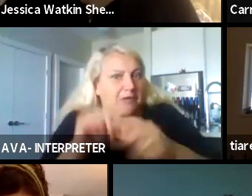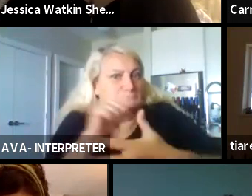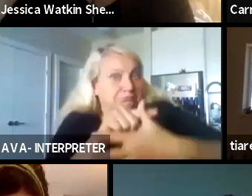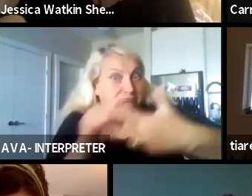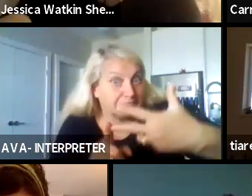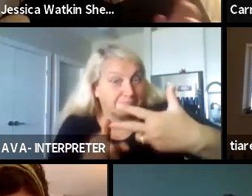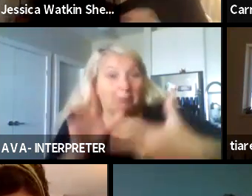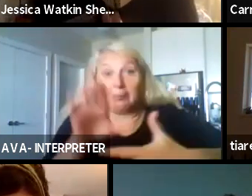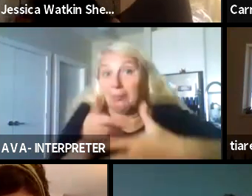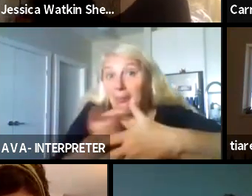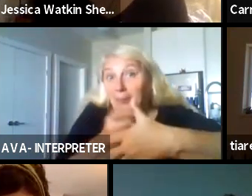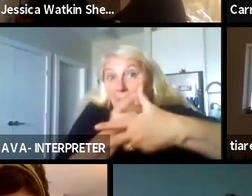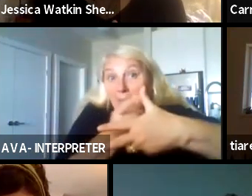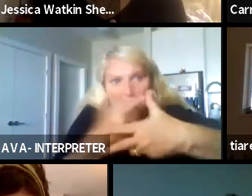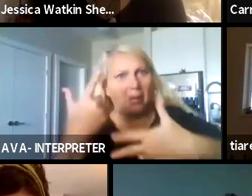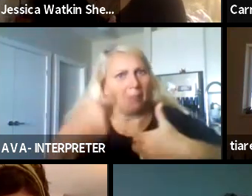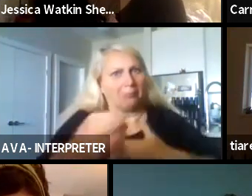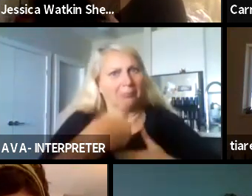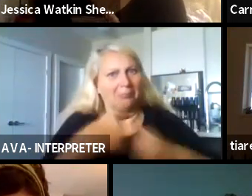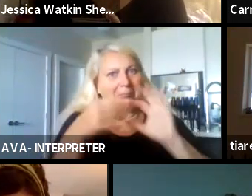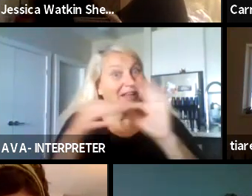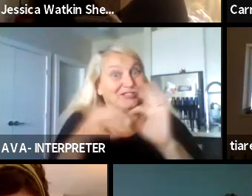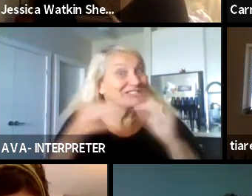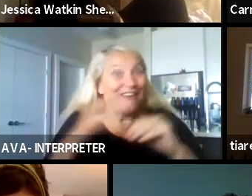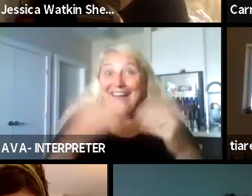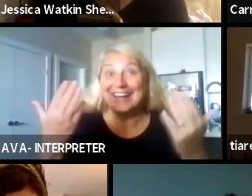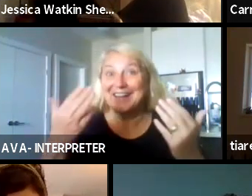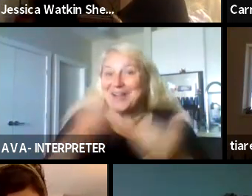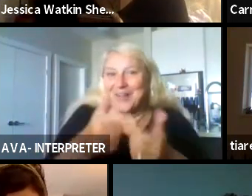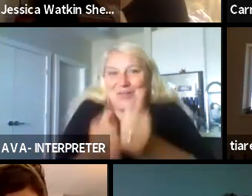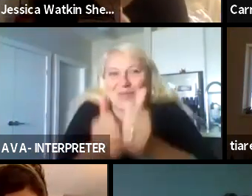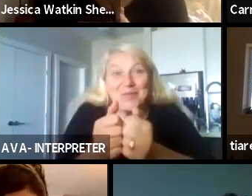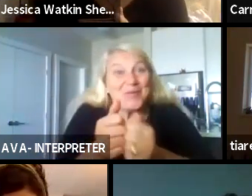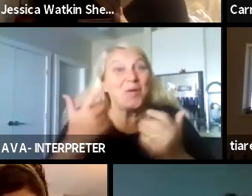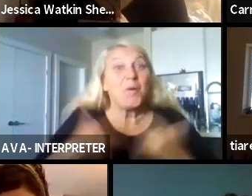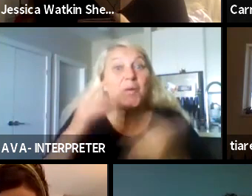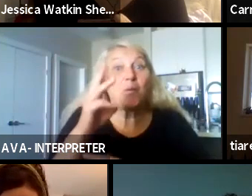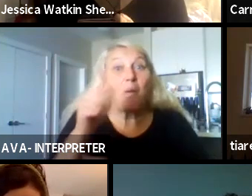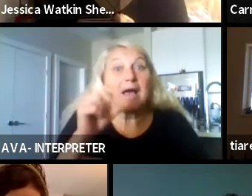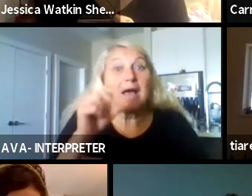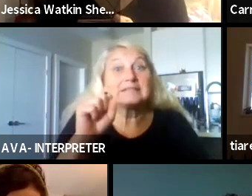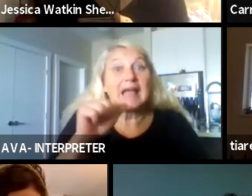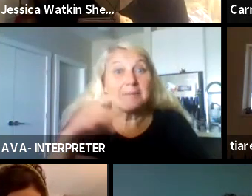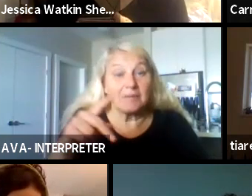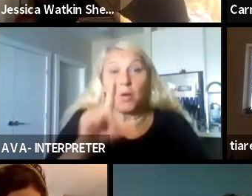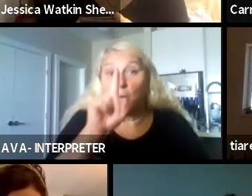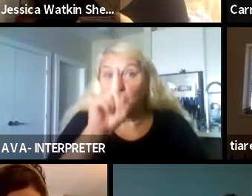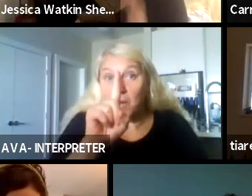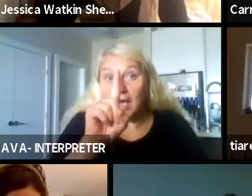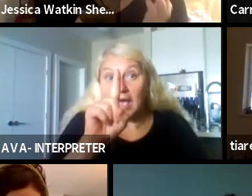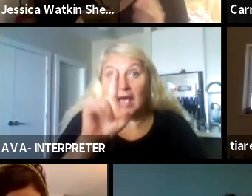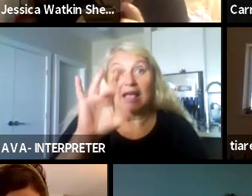One, message us via WhatsApp. The WhatsApp number is